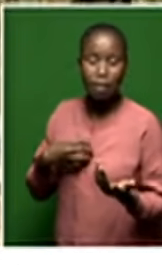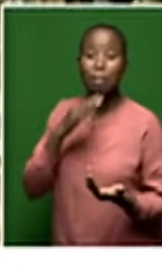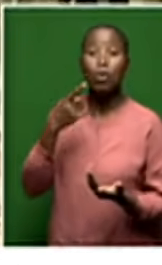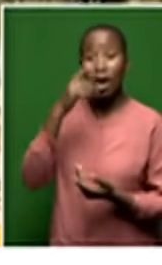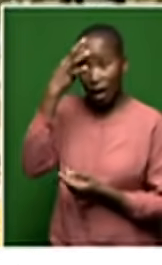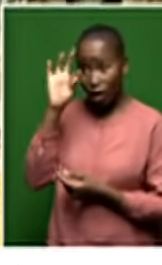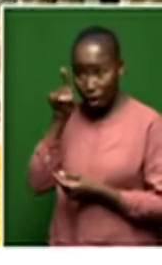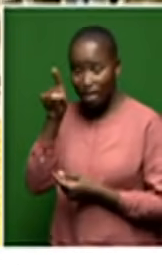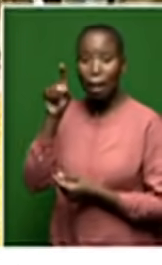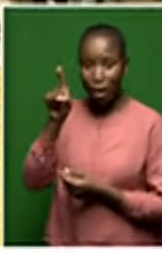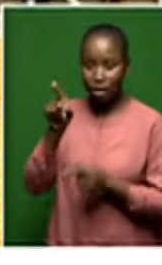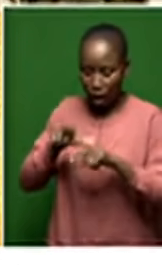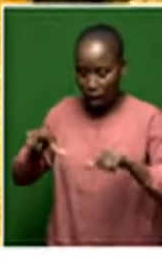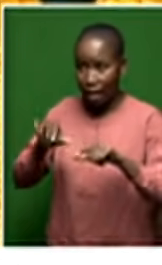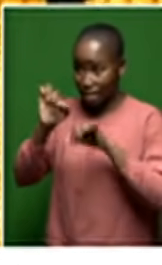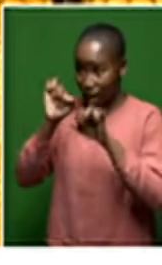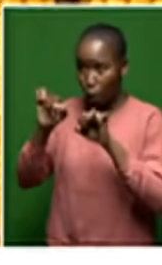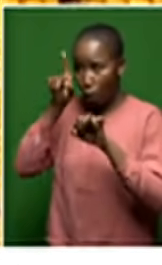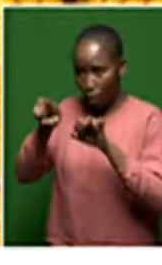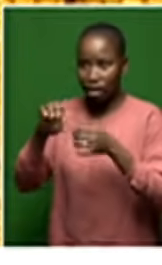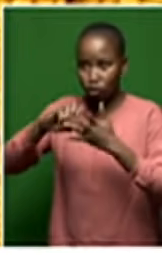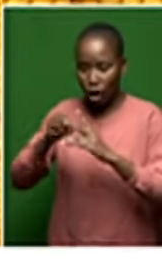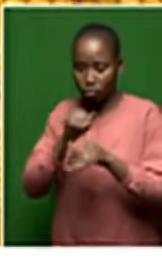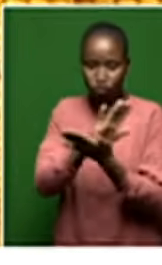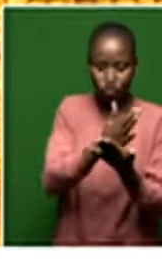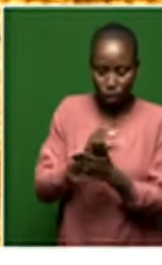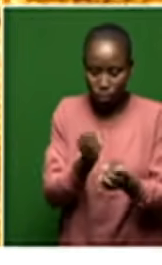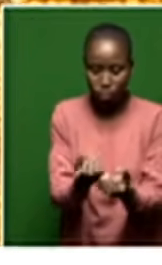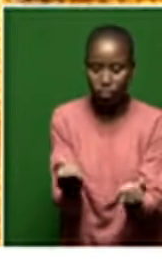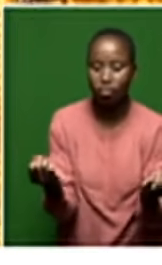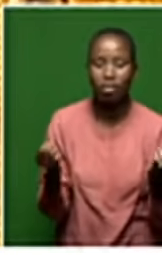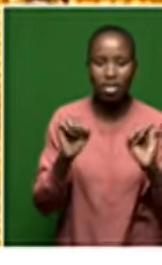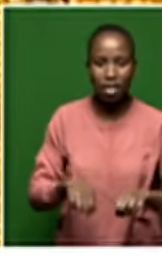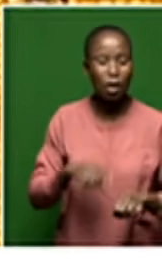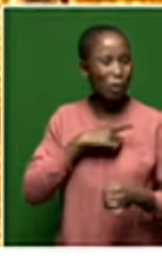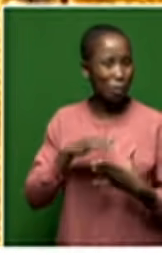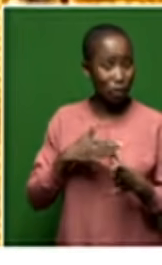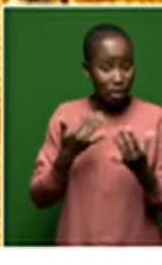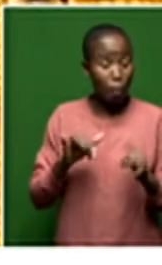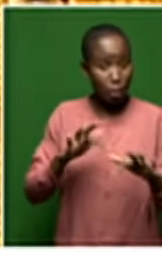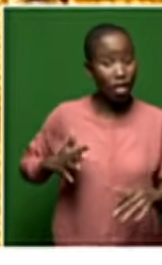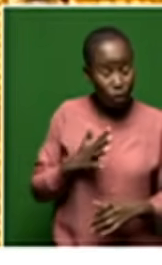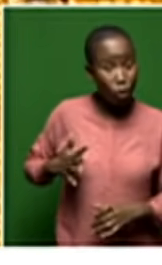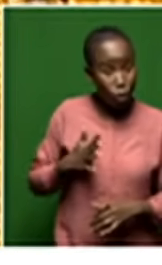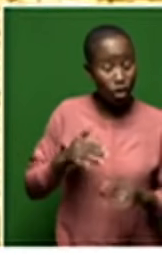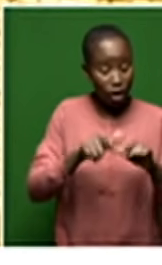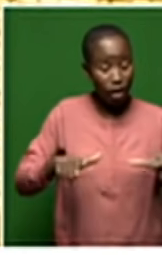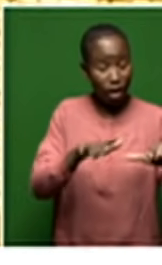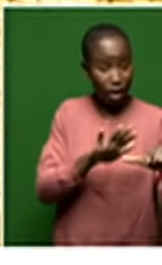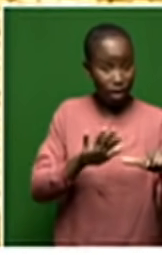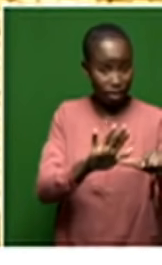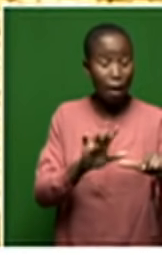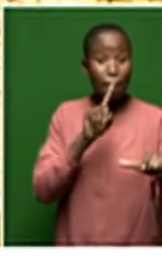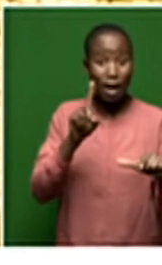must distribute it because, like I say in my opening remarks, there is land hunger. And once it is in its custody, it must distribute it in terms of the needs of